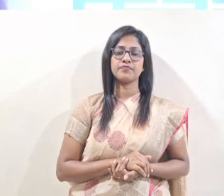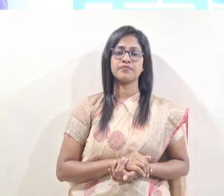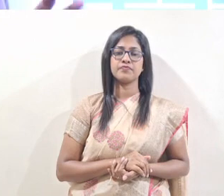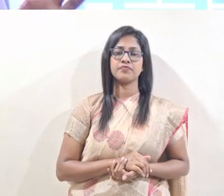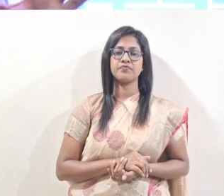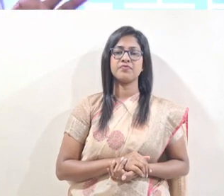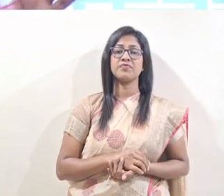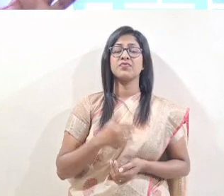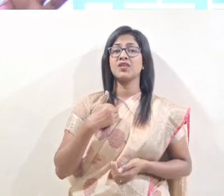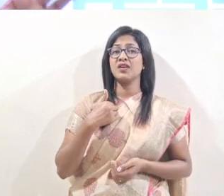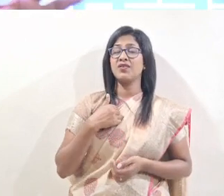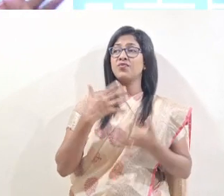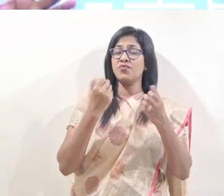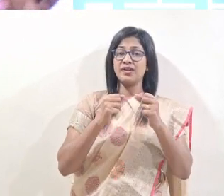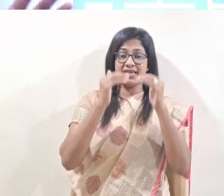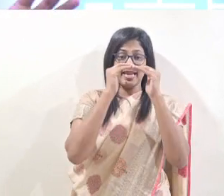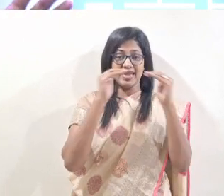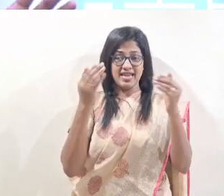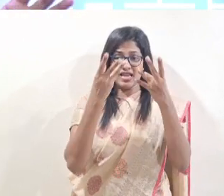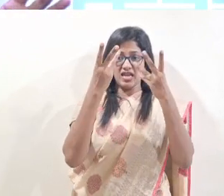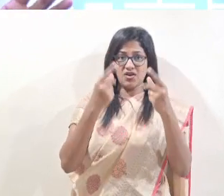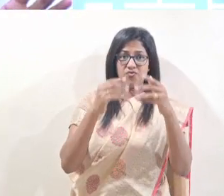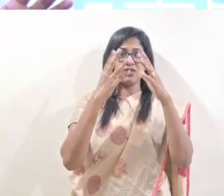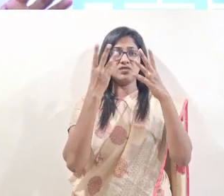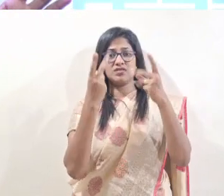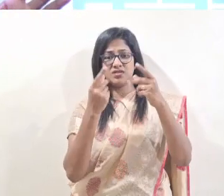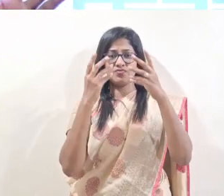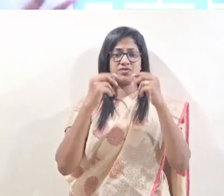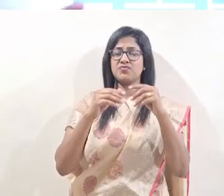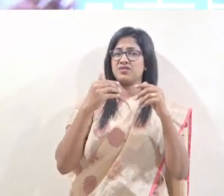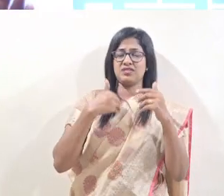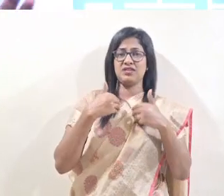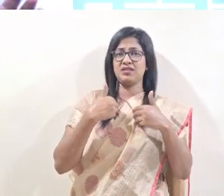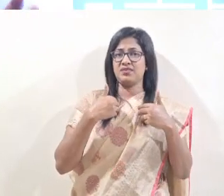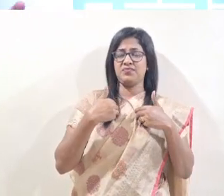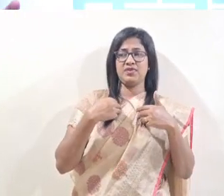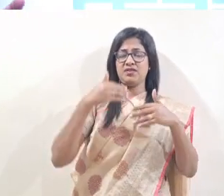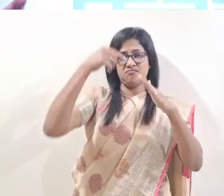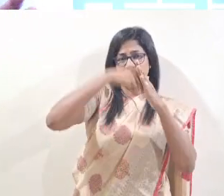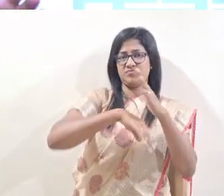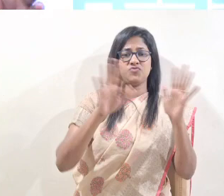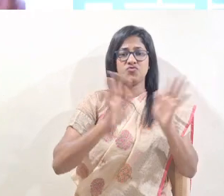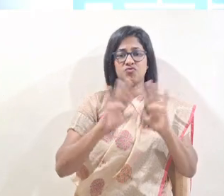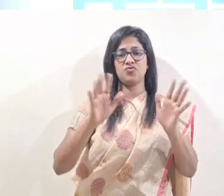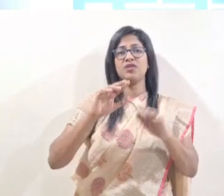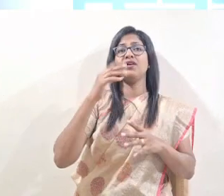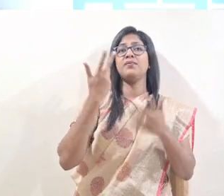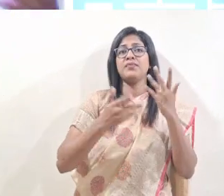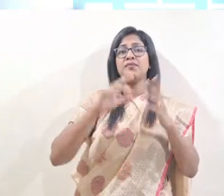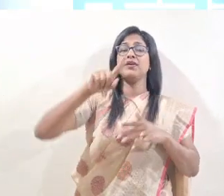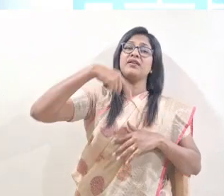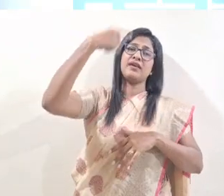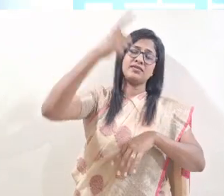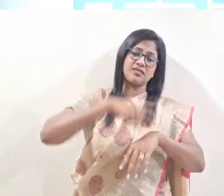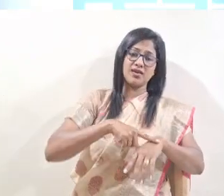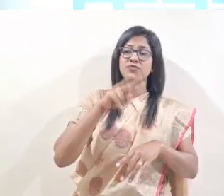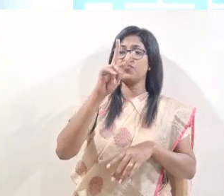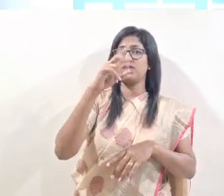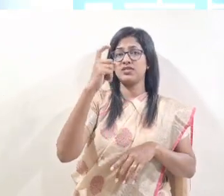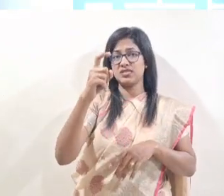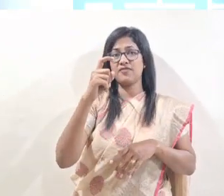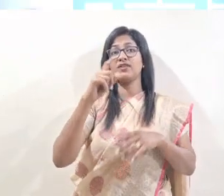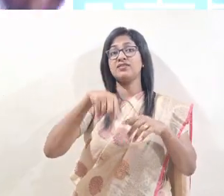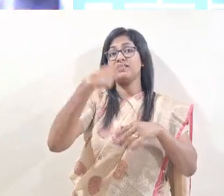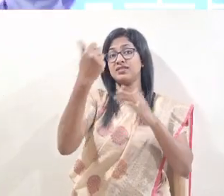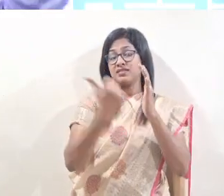So I would not go into equations. That is a subject for another day. 27th of next month, we are having a